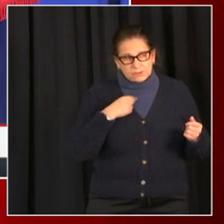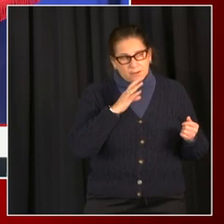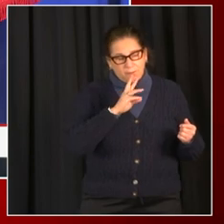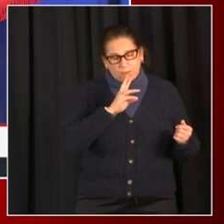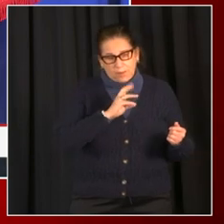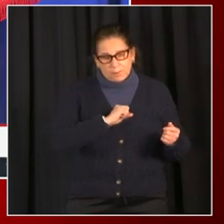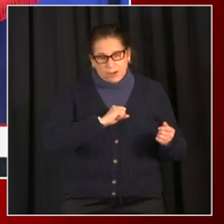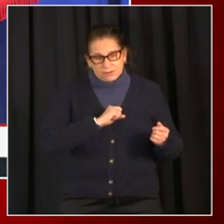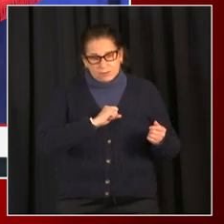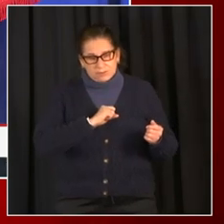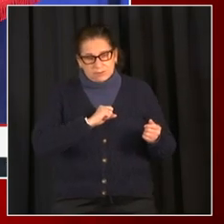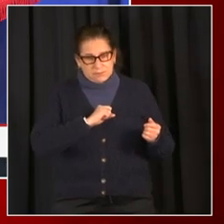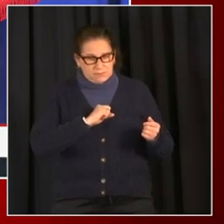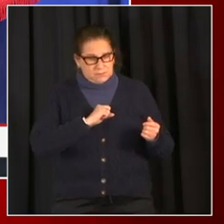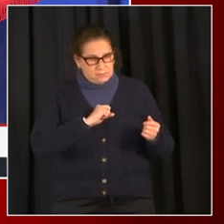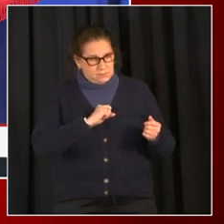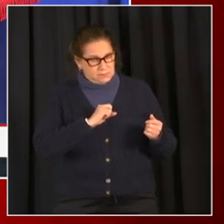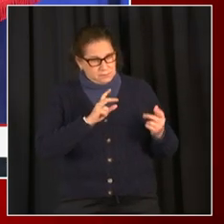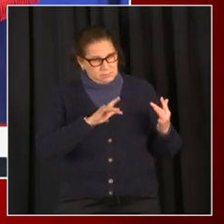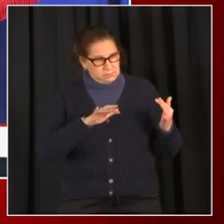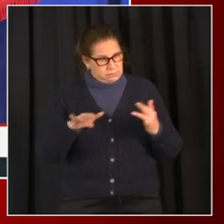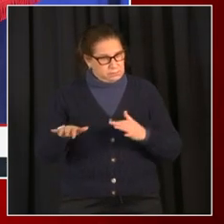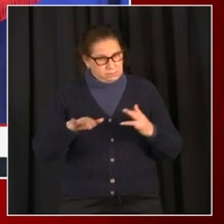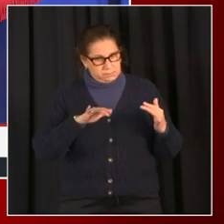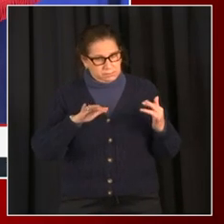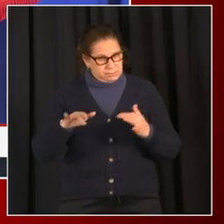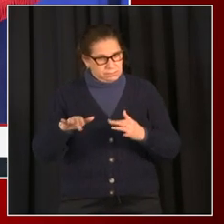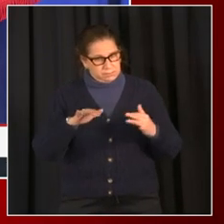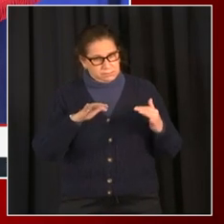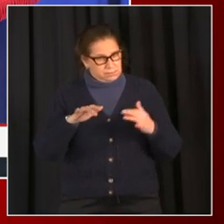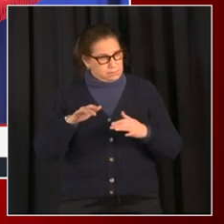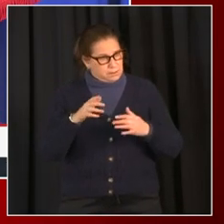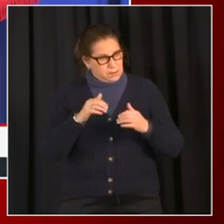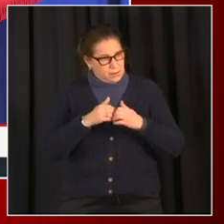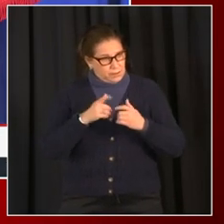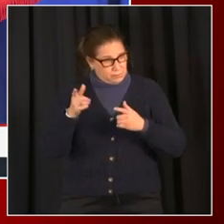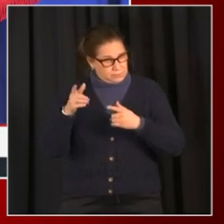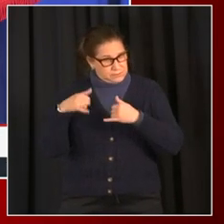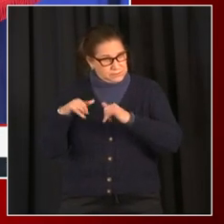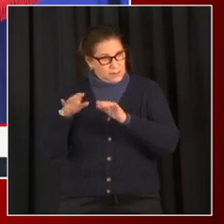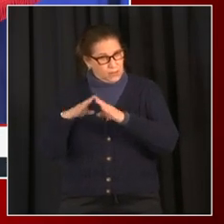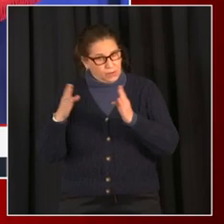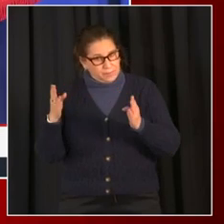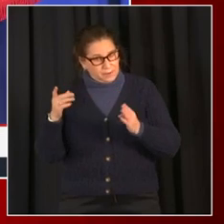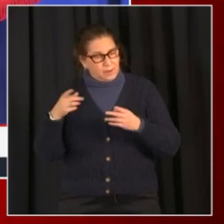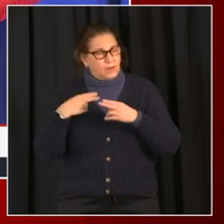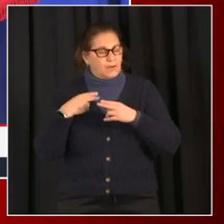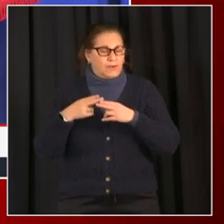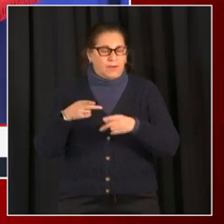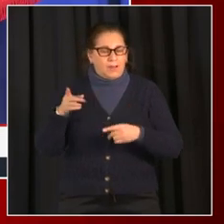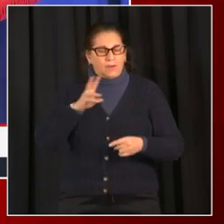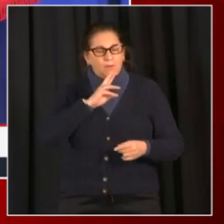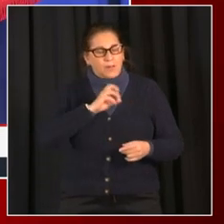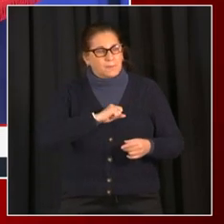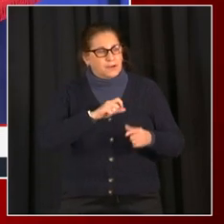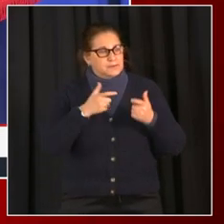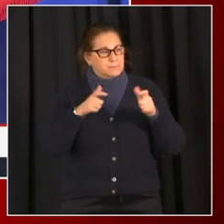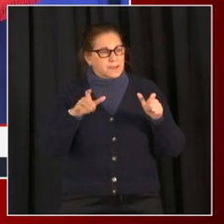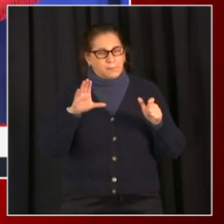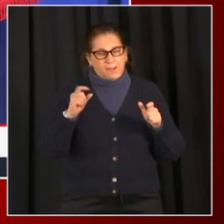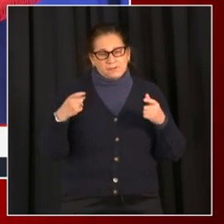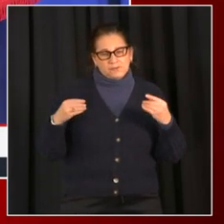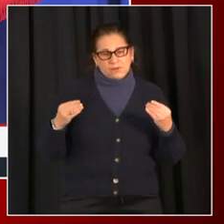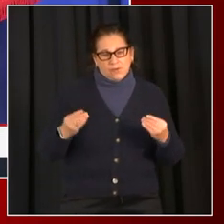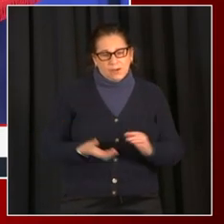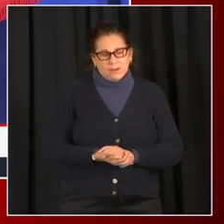allowed to operate, and now you're asking restaurant owners to shut down for a few weeks and during the heaviest time for these restaurant owners.